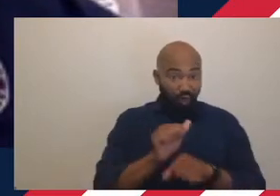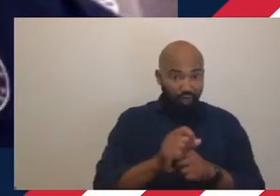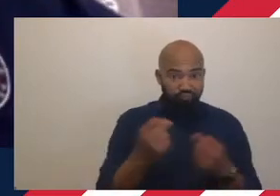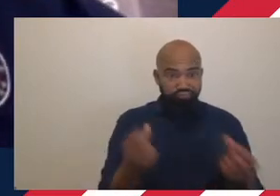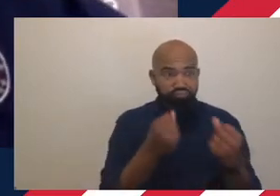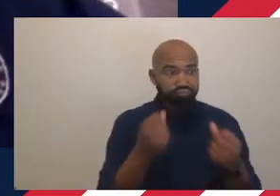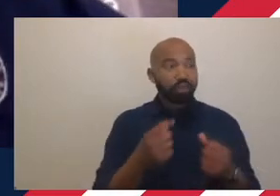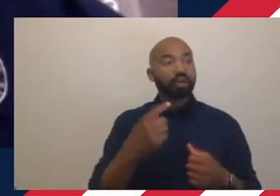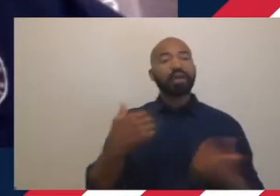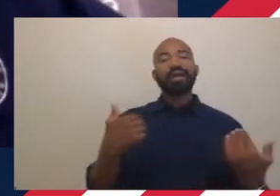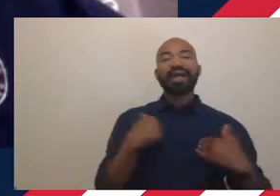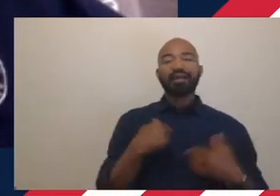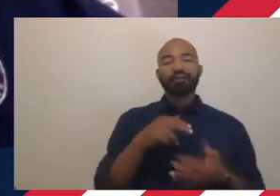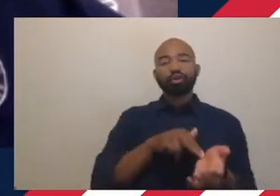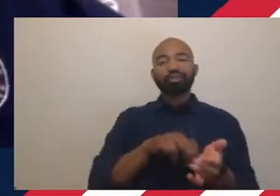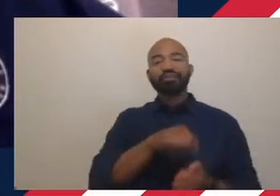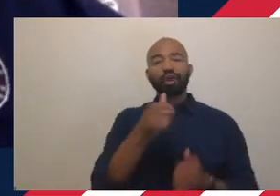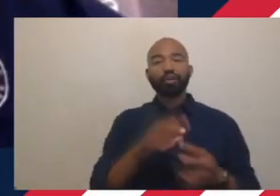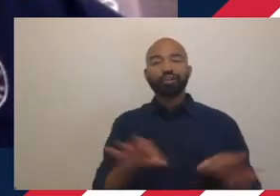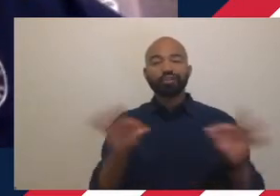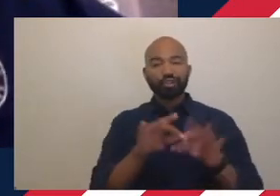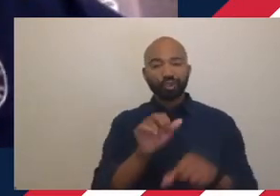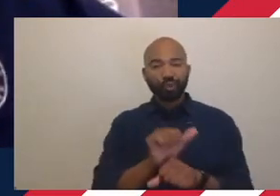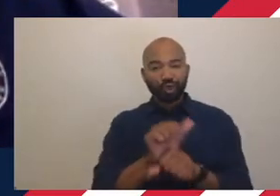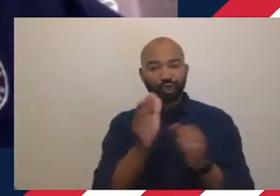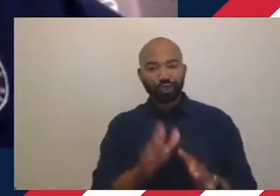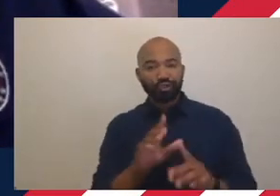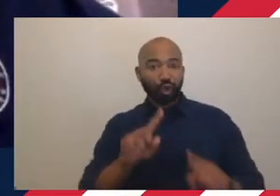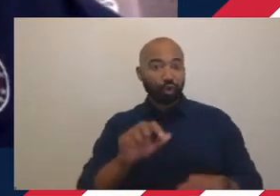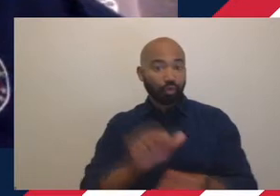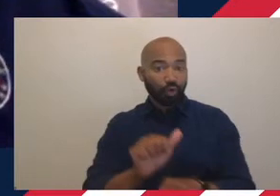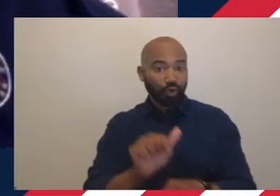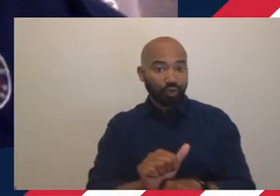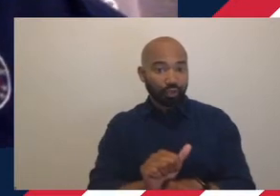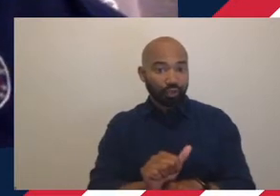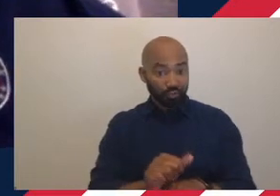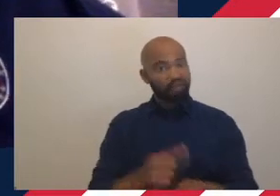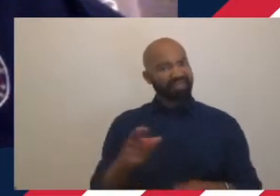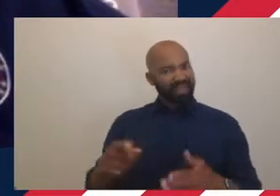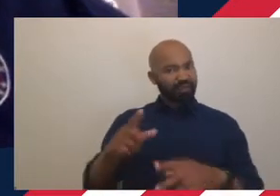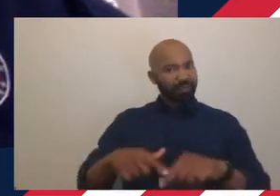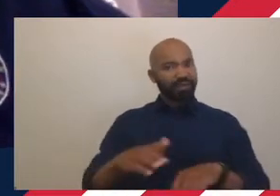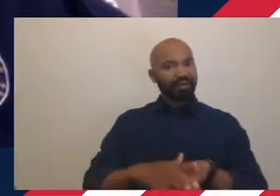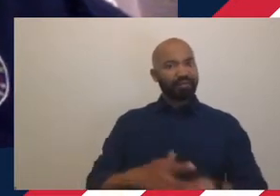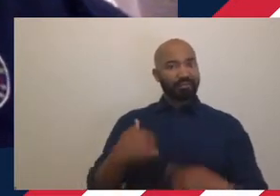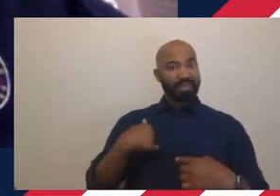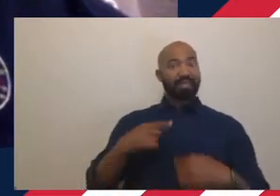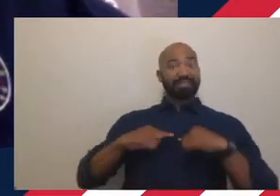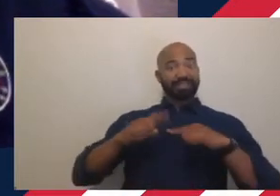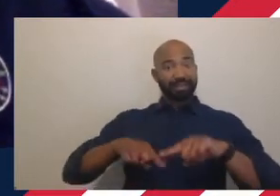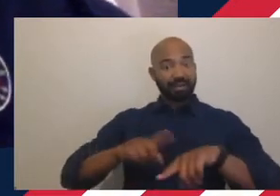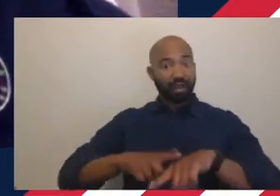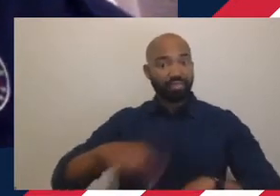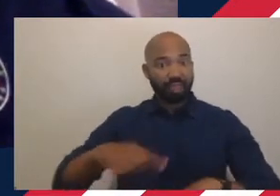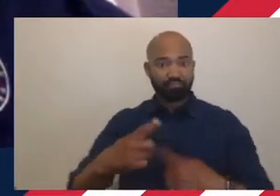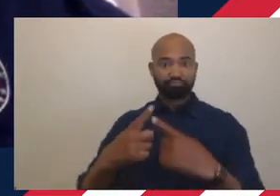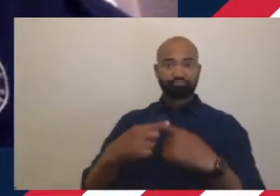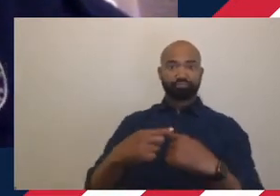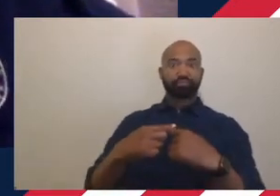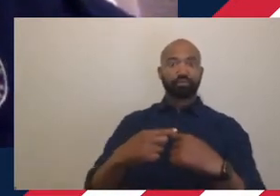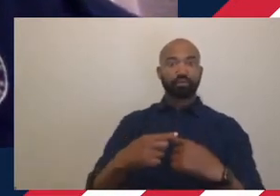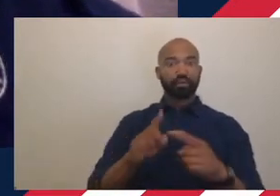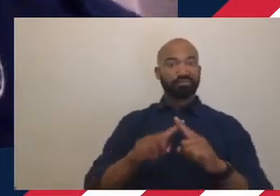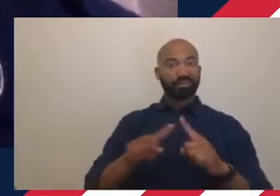jobs. They rely on the service that I provide to help get through the pandemic. Unlike others, we do not have the luxury of working from